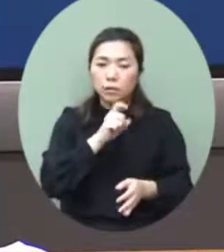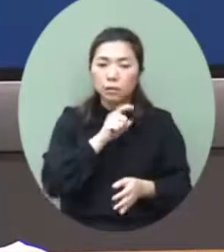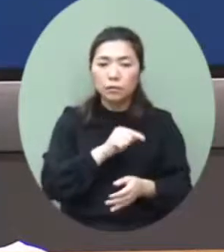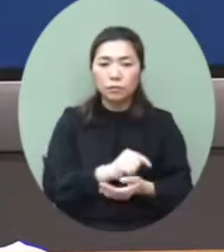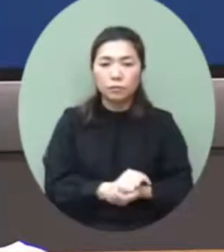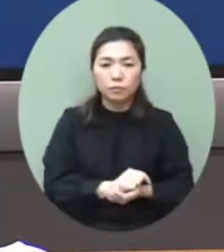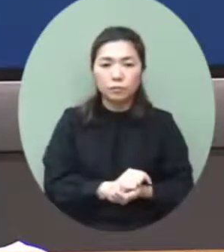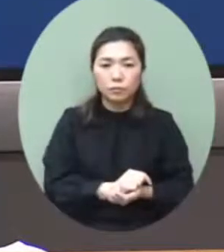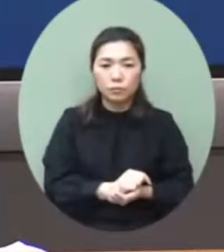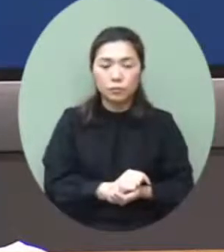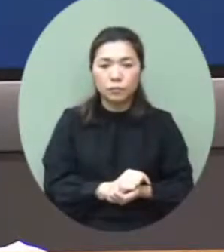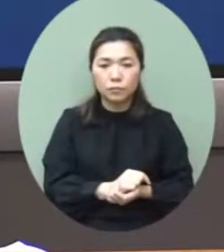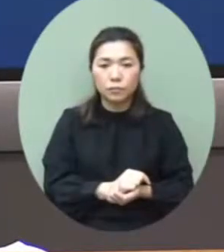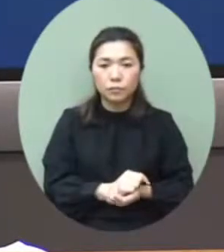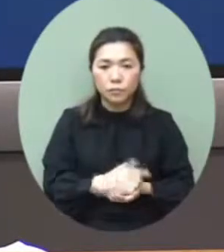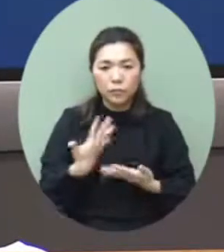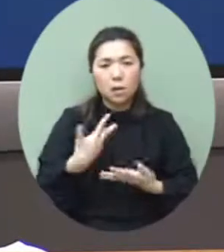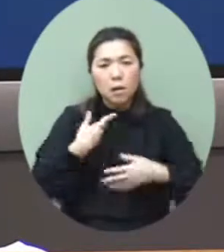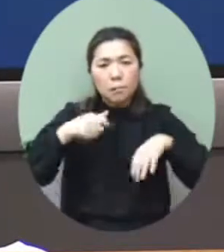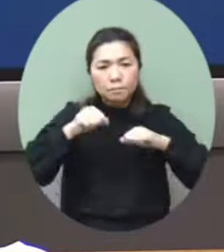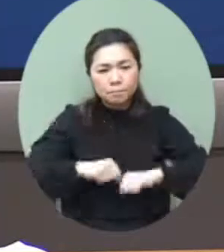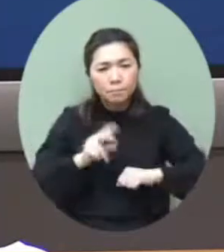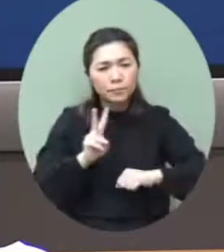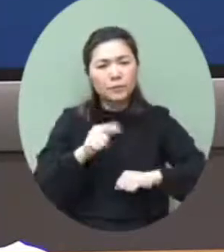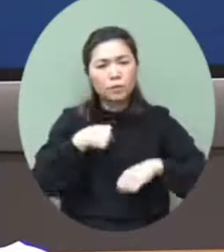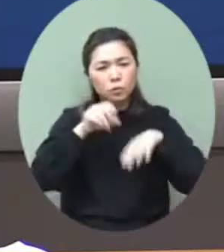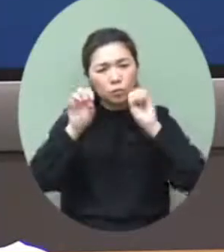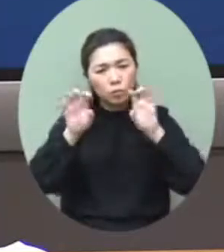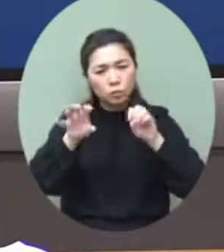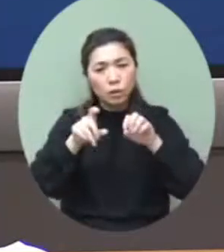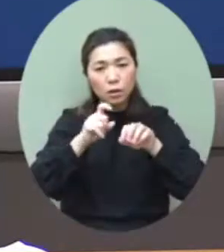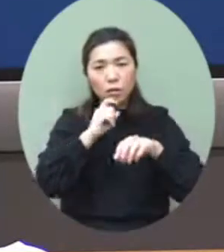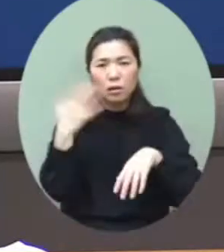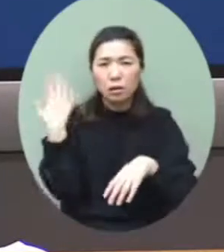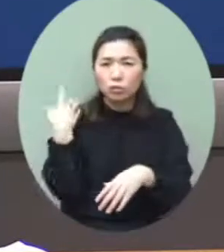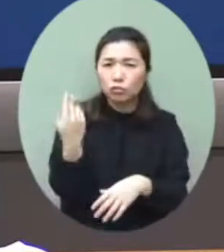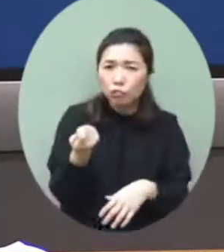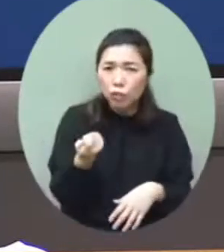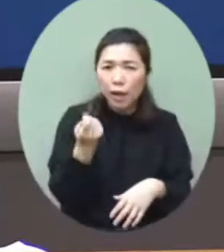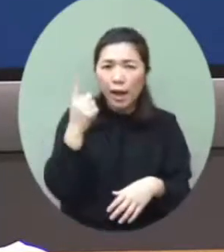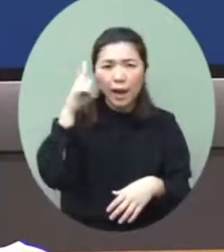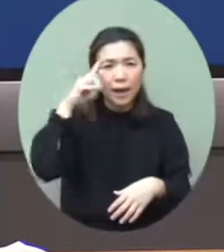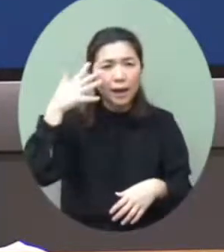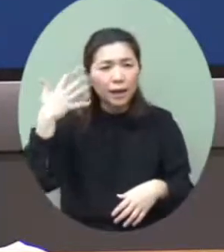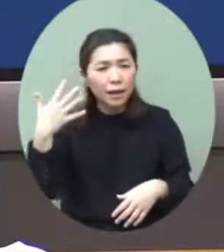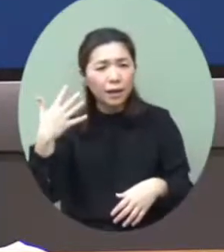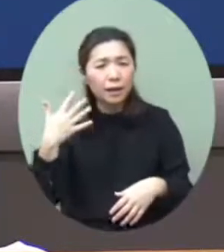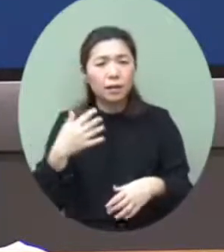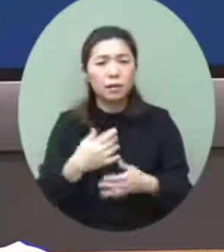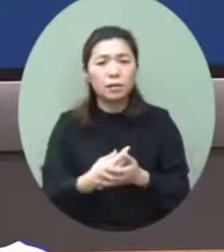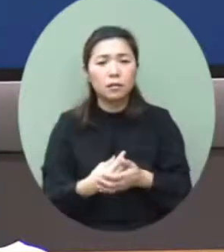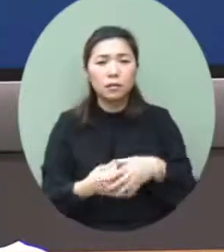And we have seen a downward trend in the number of cases.